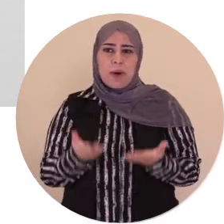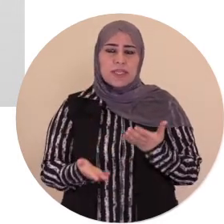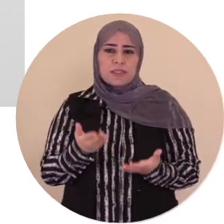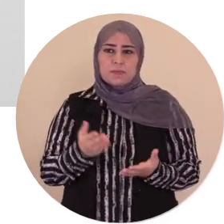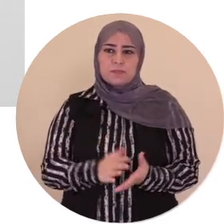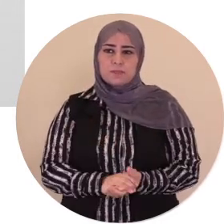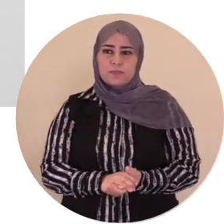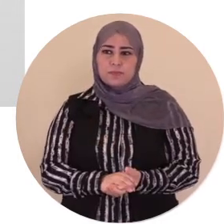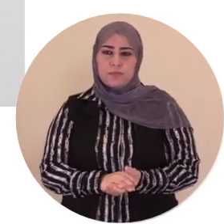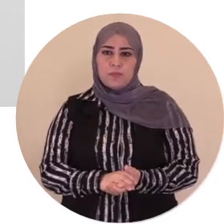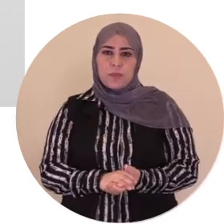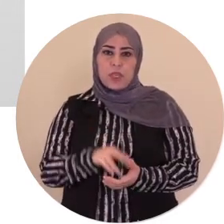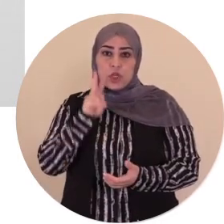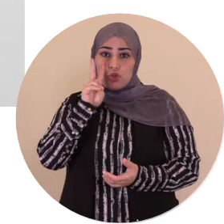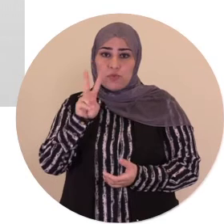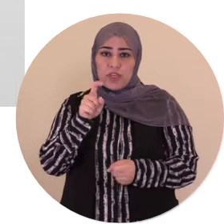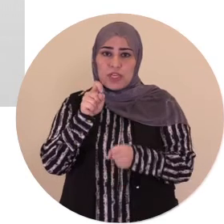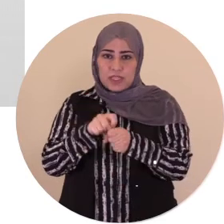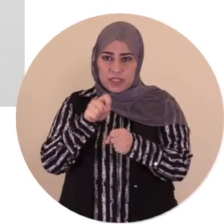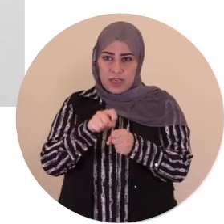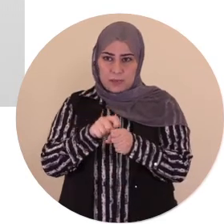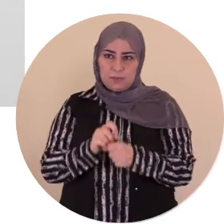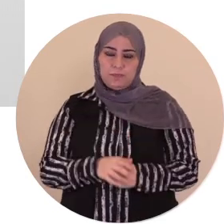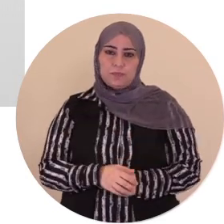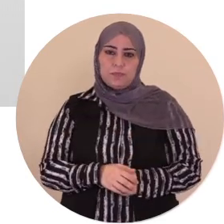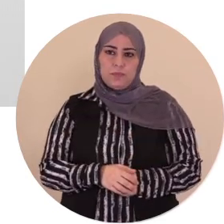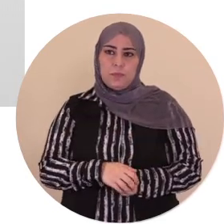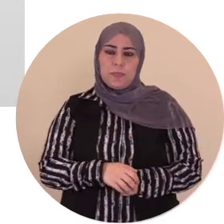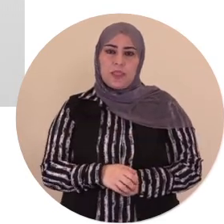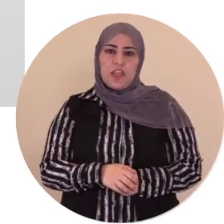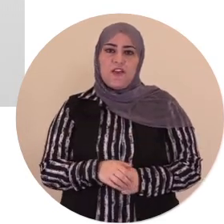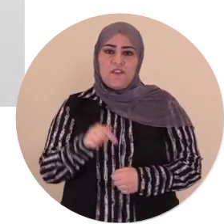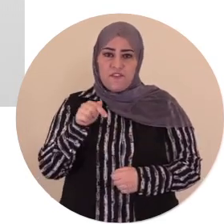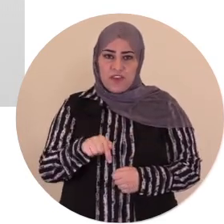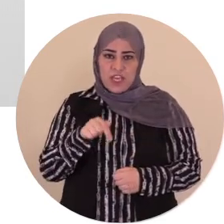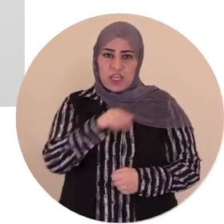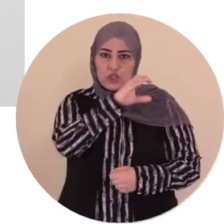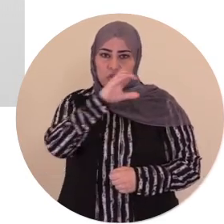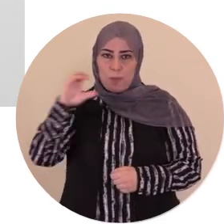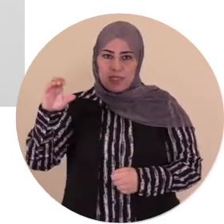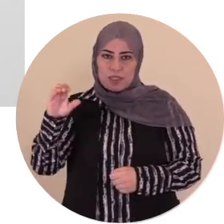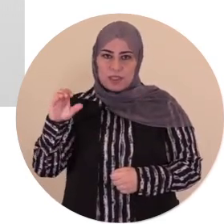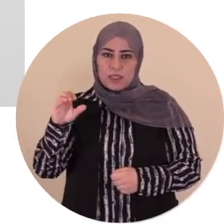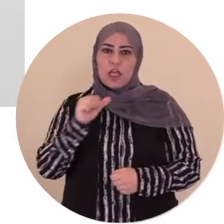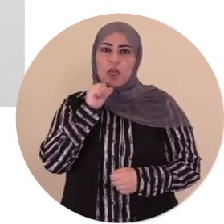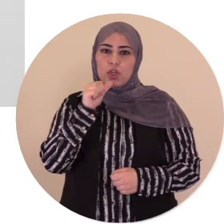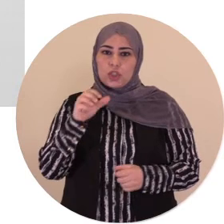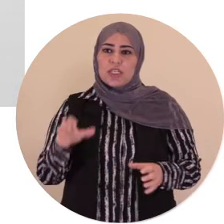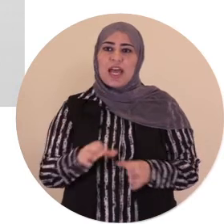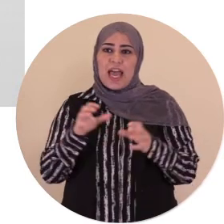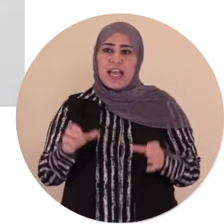trick. I'm going to give you a trick that will help you when it comes to the passive. The verb to be is